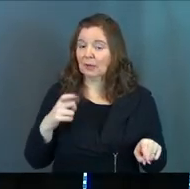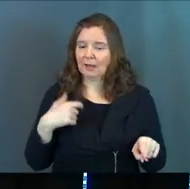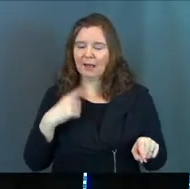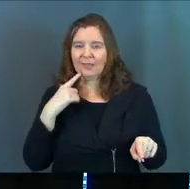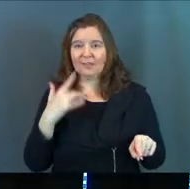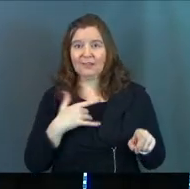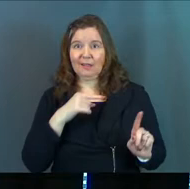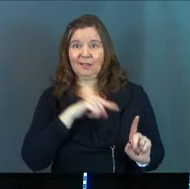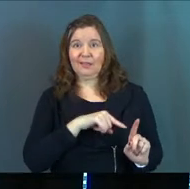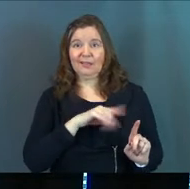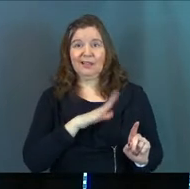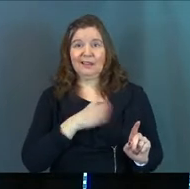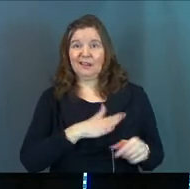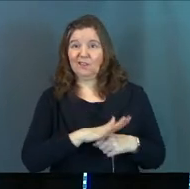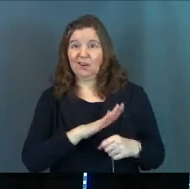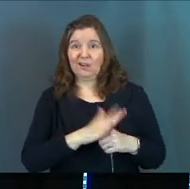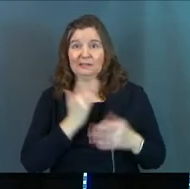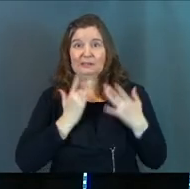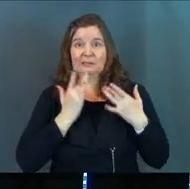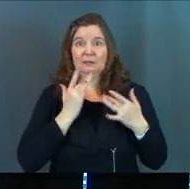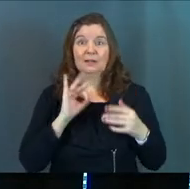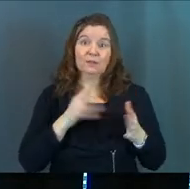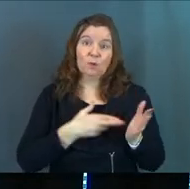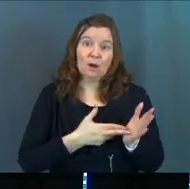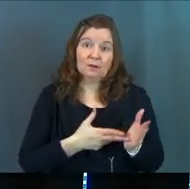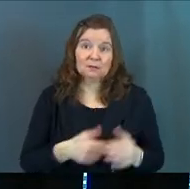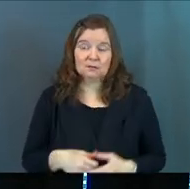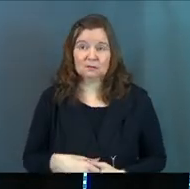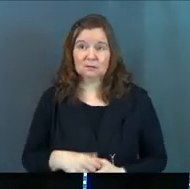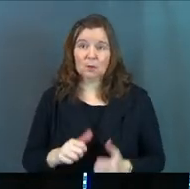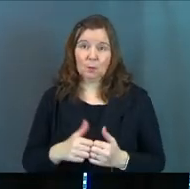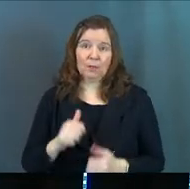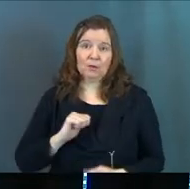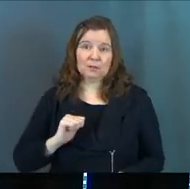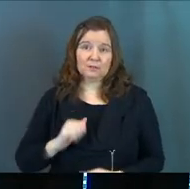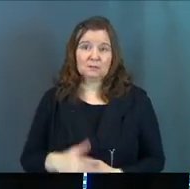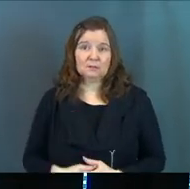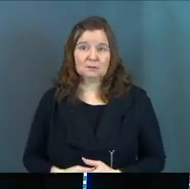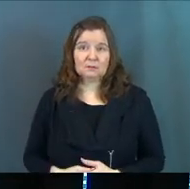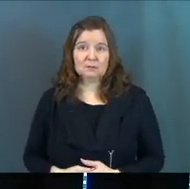Because I think it feels more like never enough, if we're honest with ourselves.